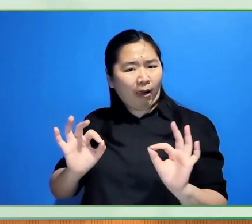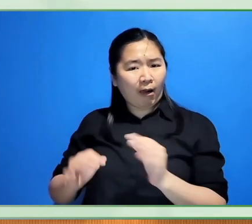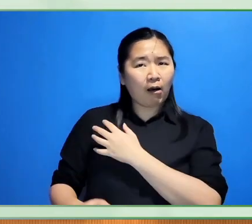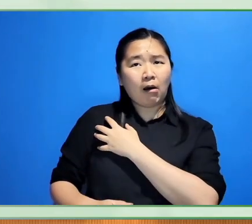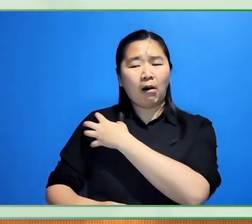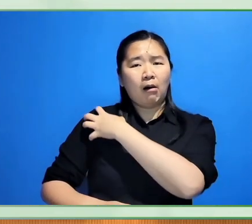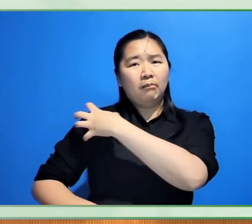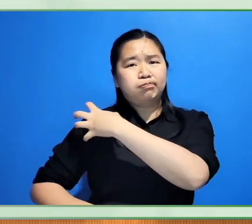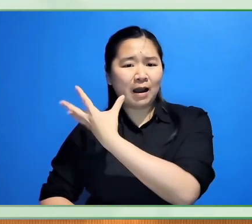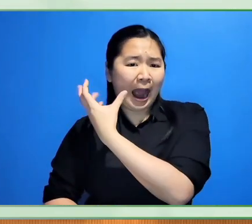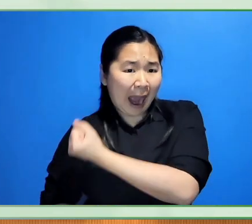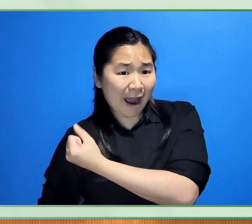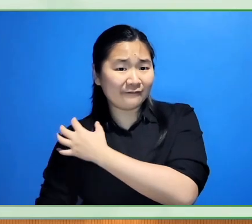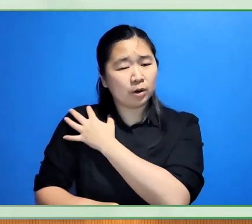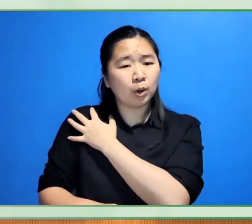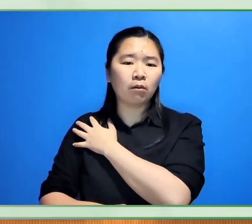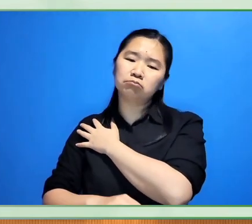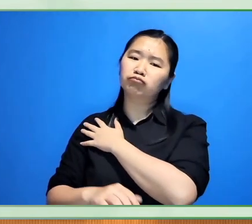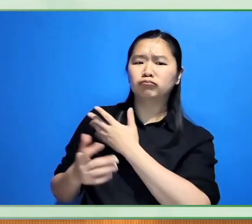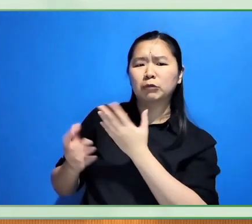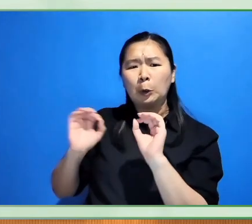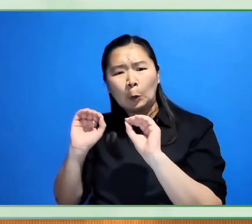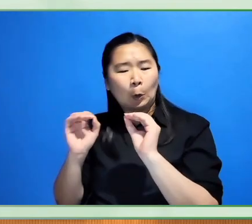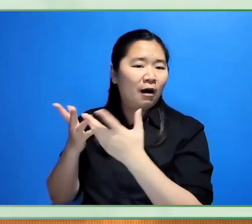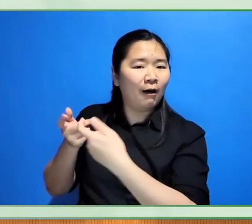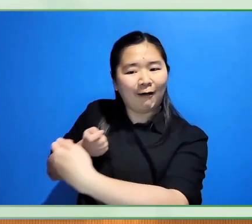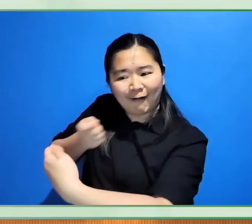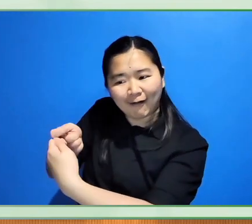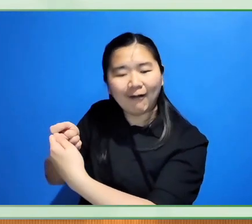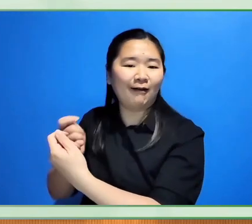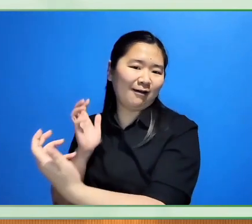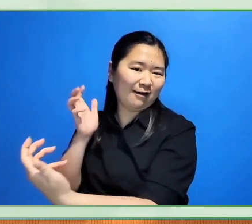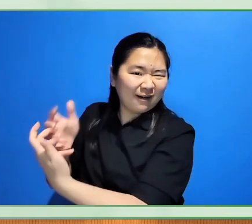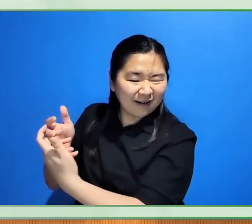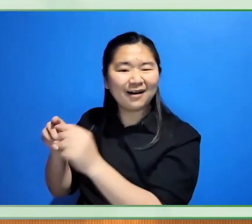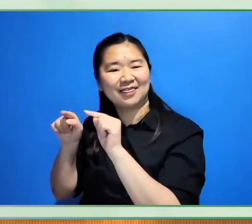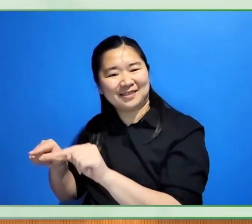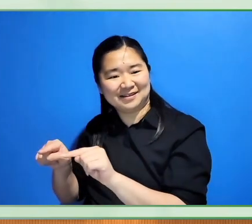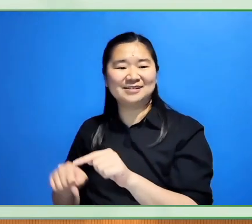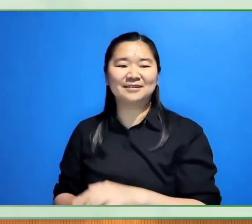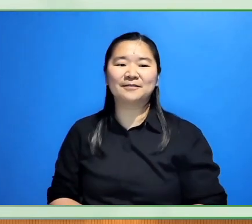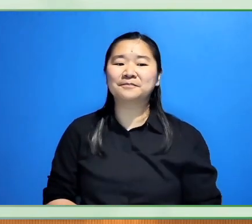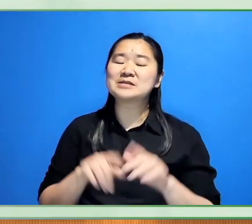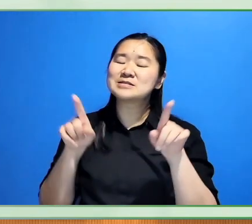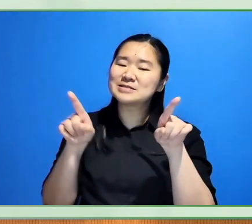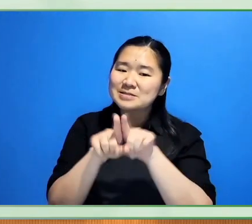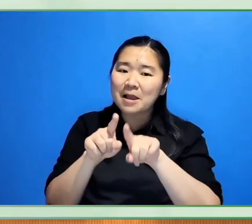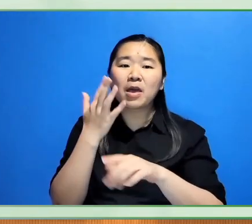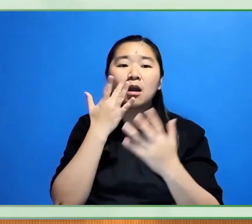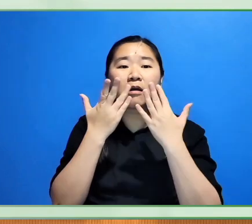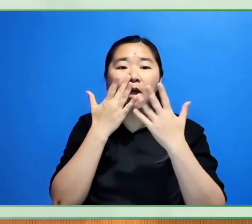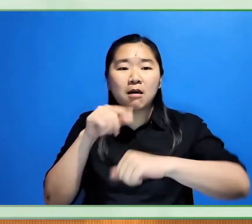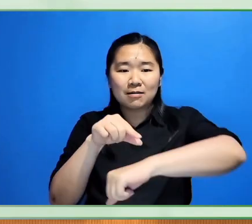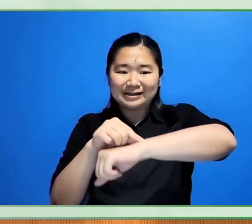is the freeze mode. So once it's once it's red, the hand is locked in a certain position, so we can enjoy live without being